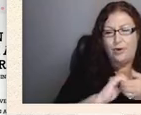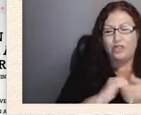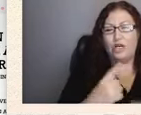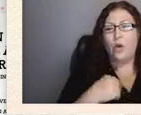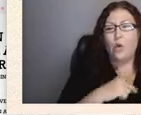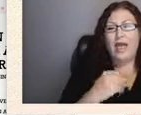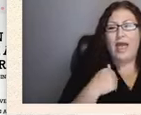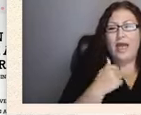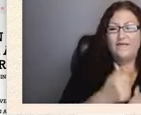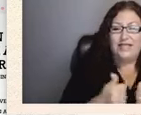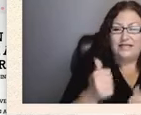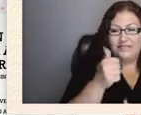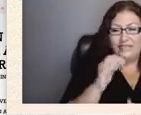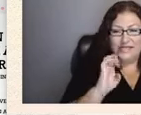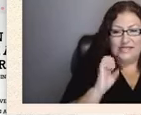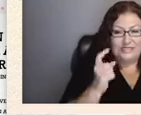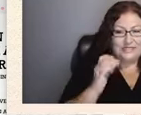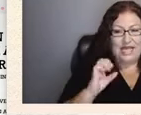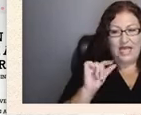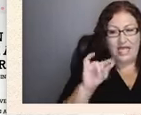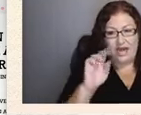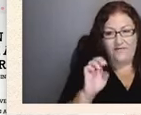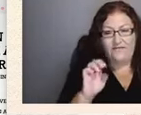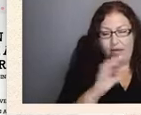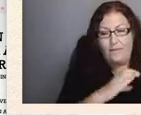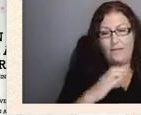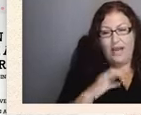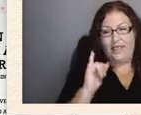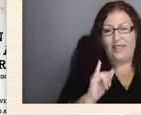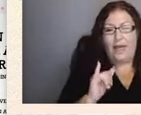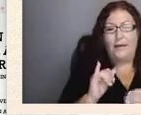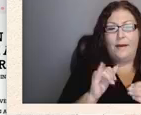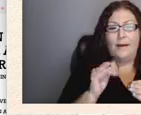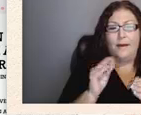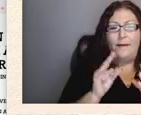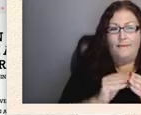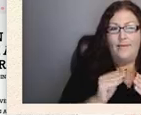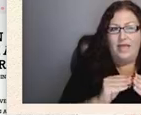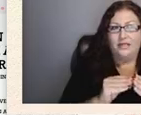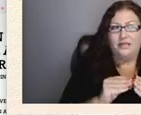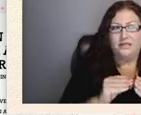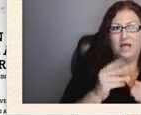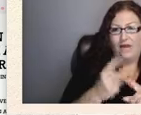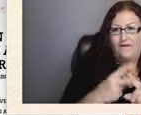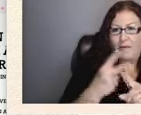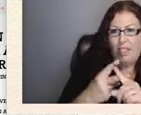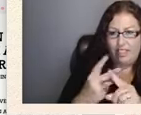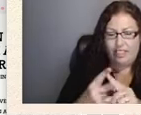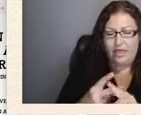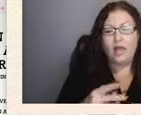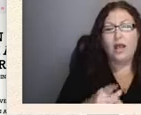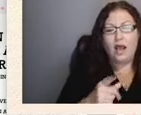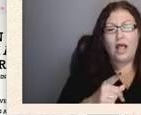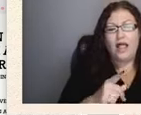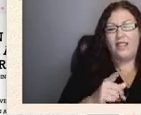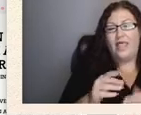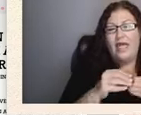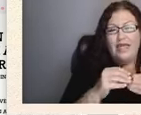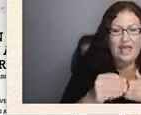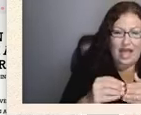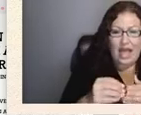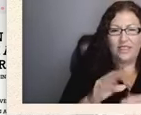committee that meets every other month and works to guide the FFLN in its